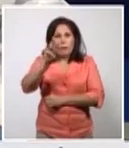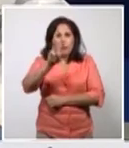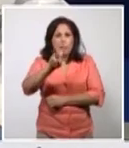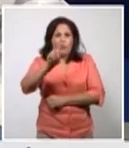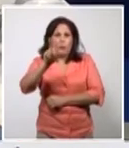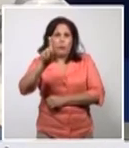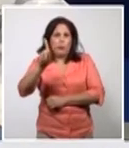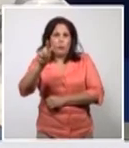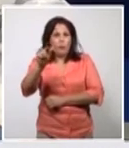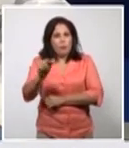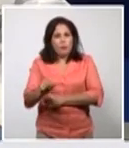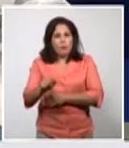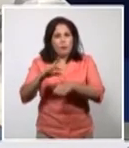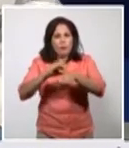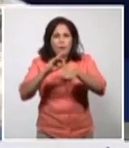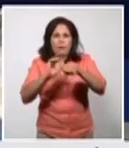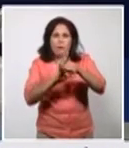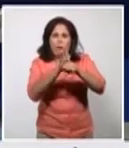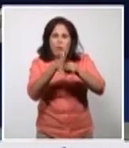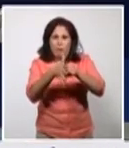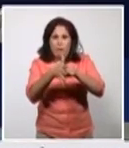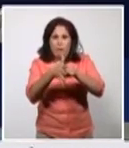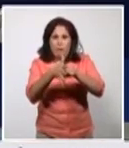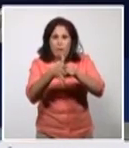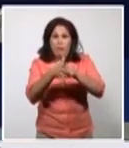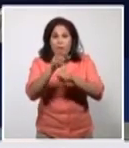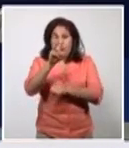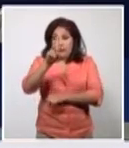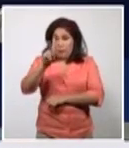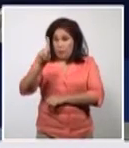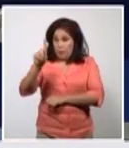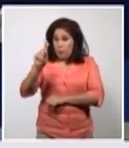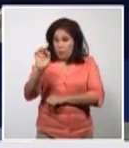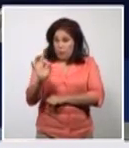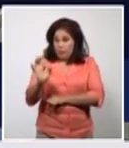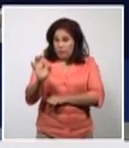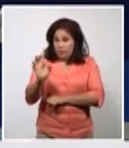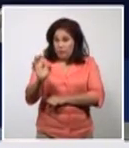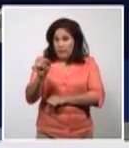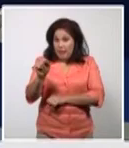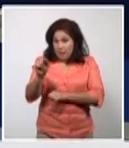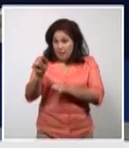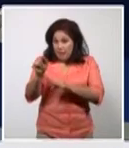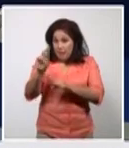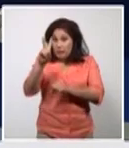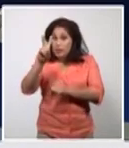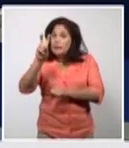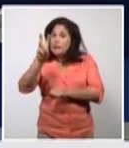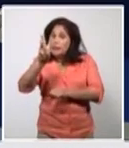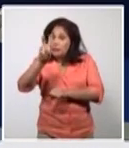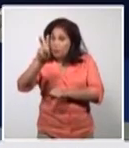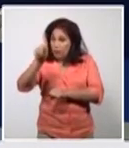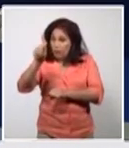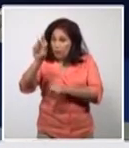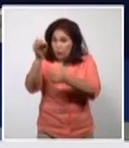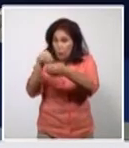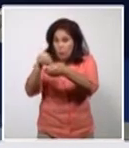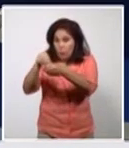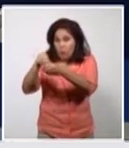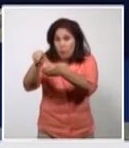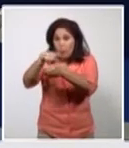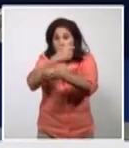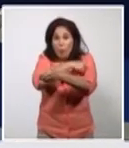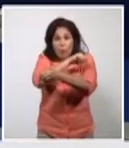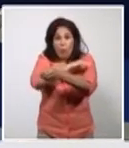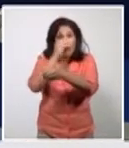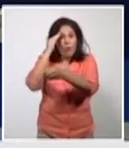321 patients are still admitted. These are the patients our population knows